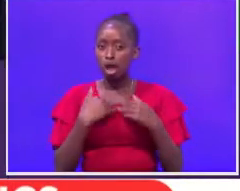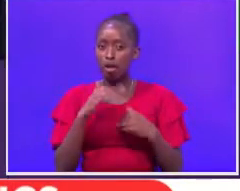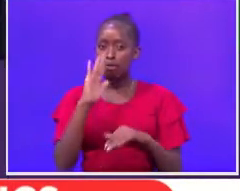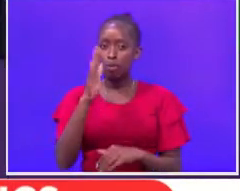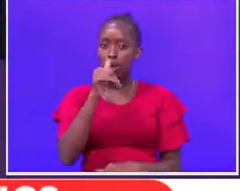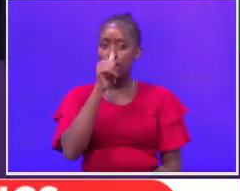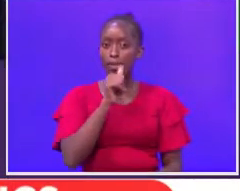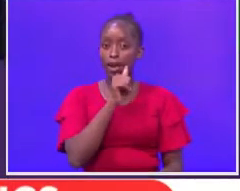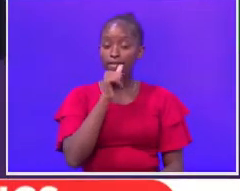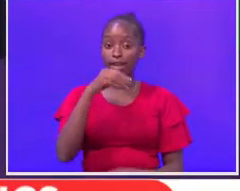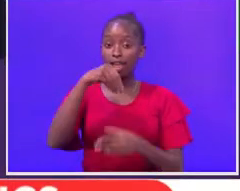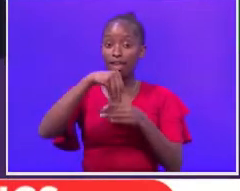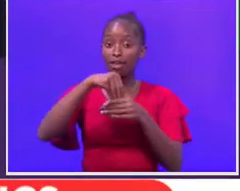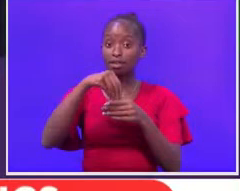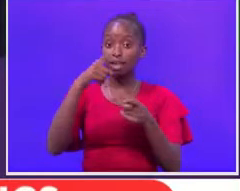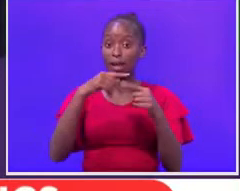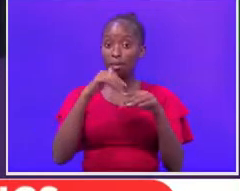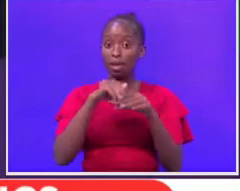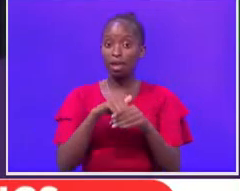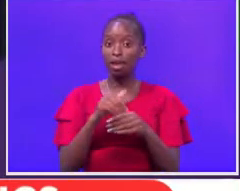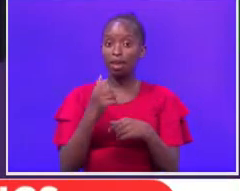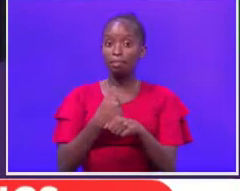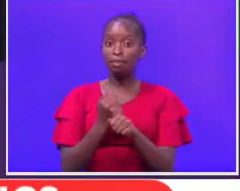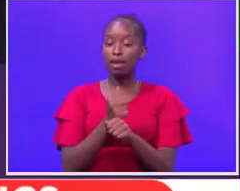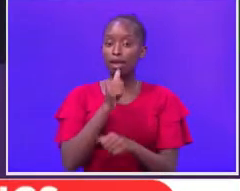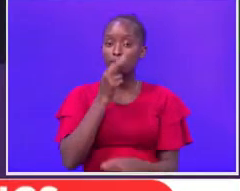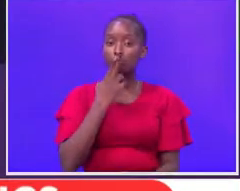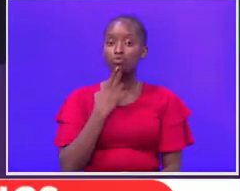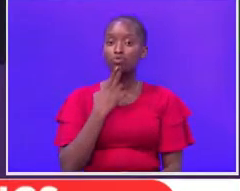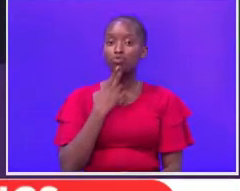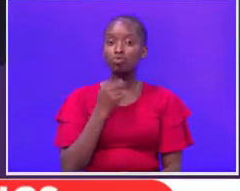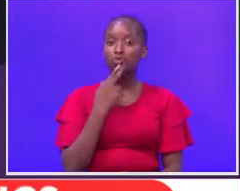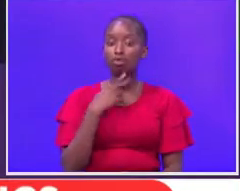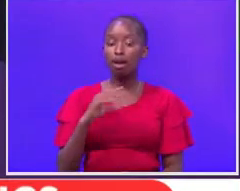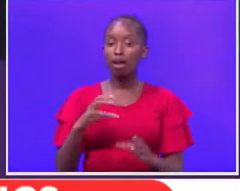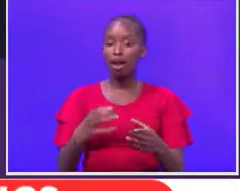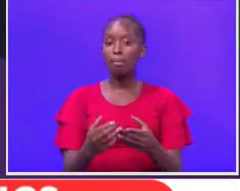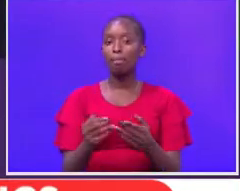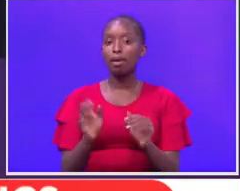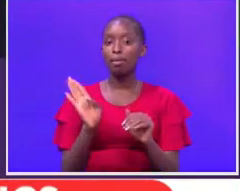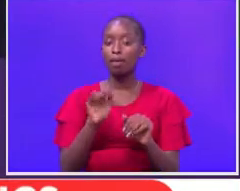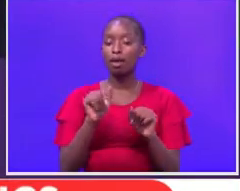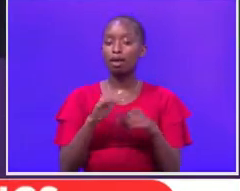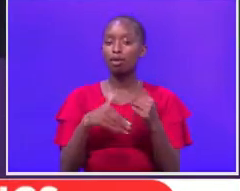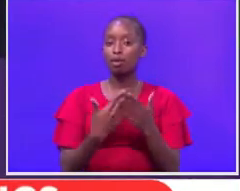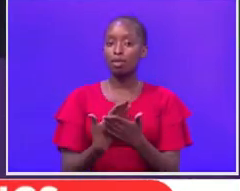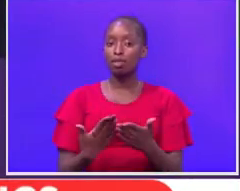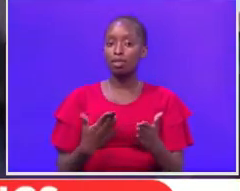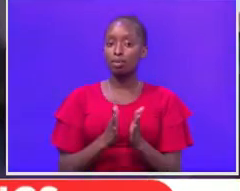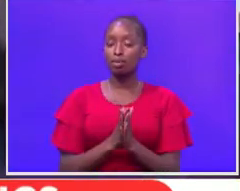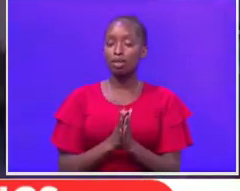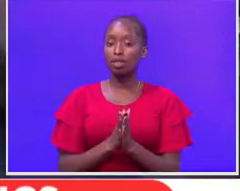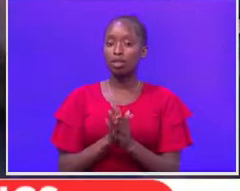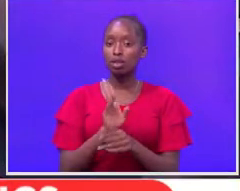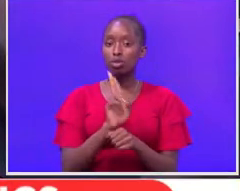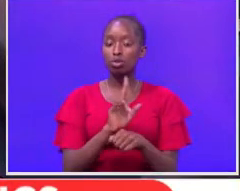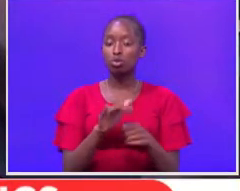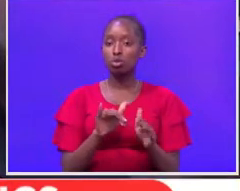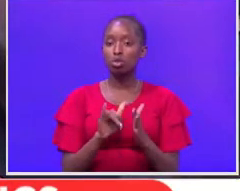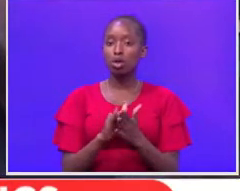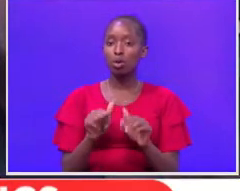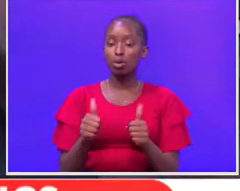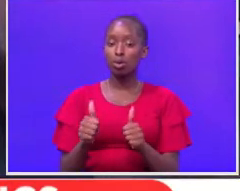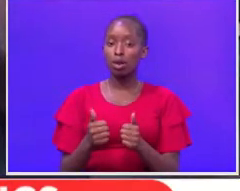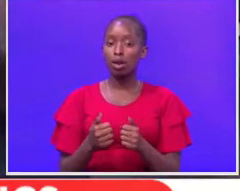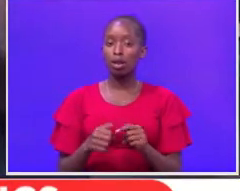coming in to pump money into those sugar companies so that they can again revert back to optimal capacity utilization. Here in